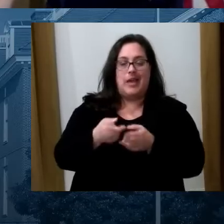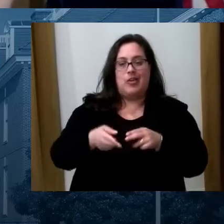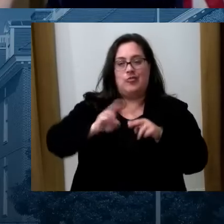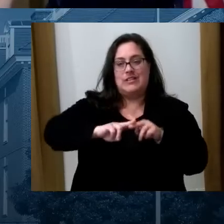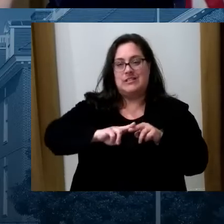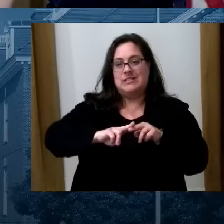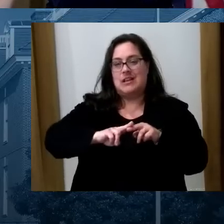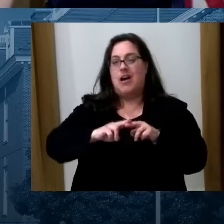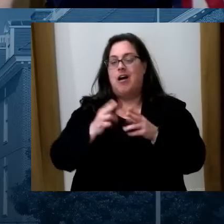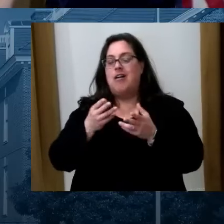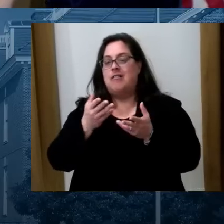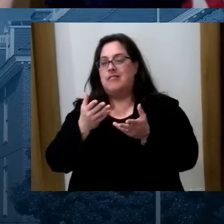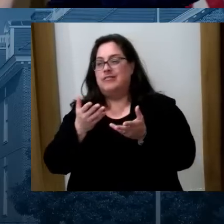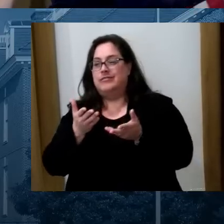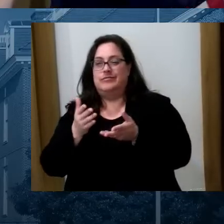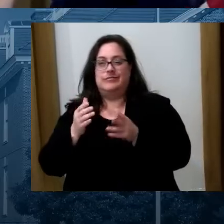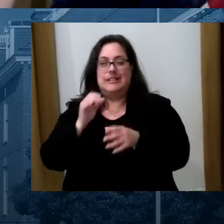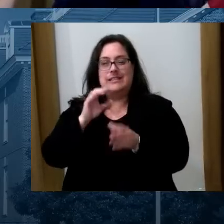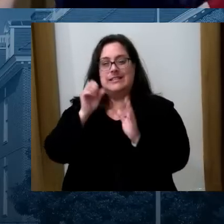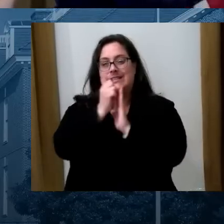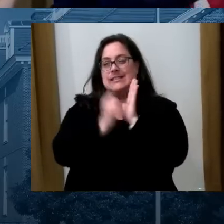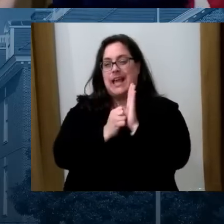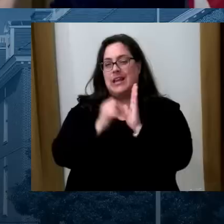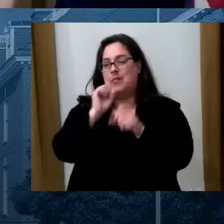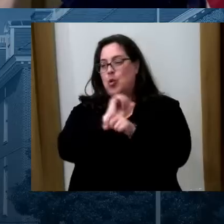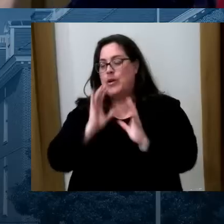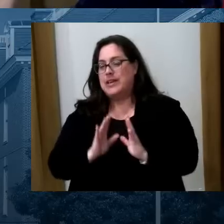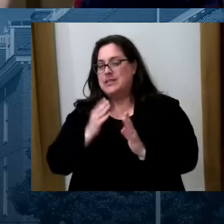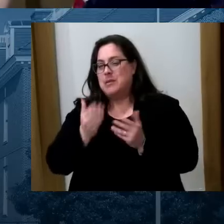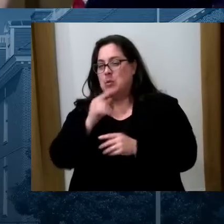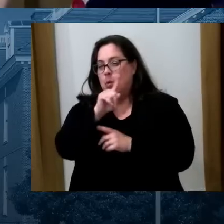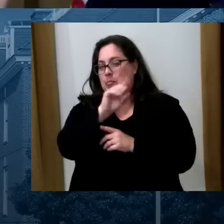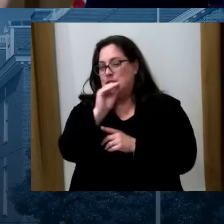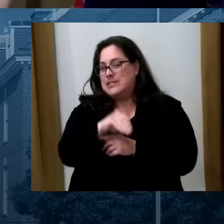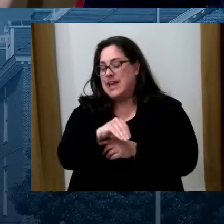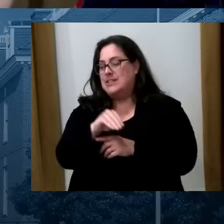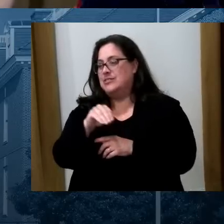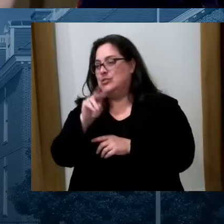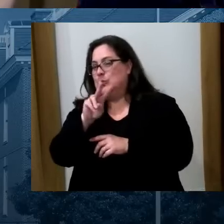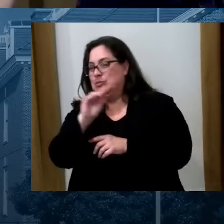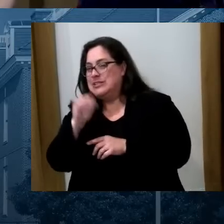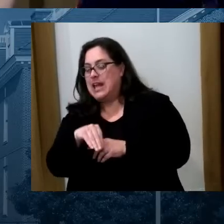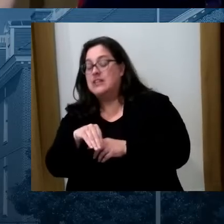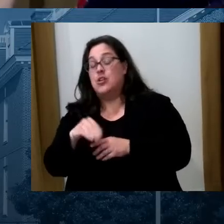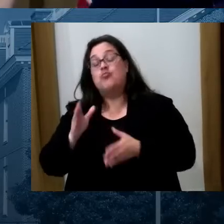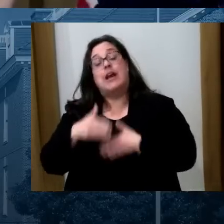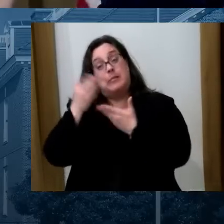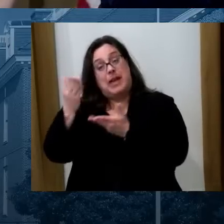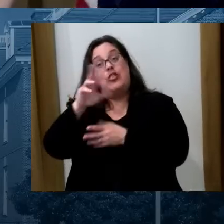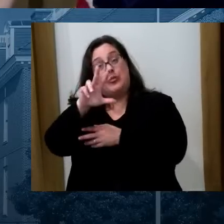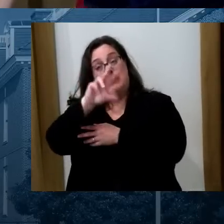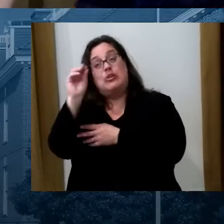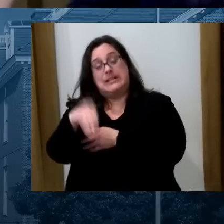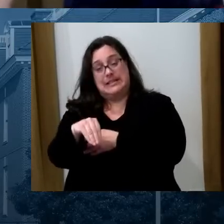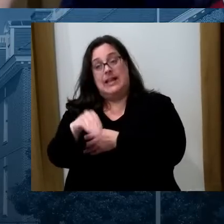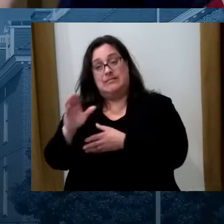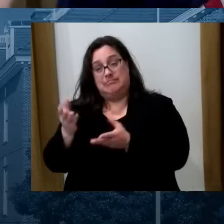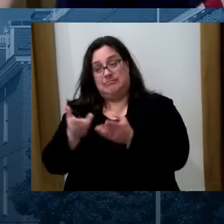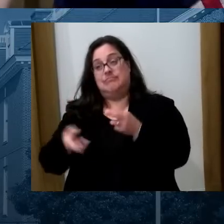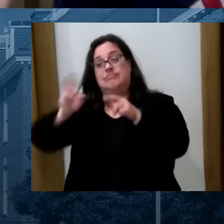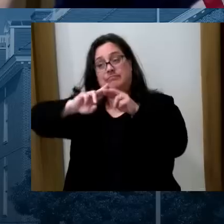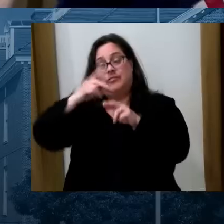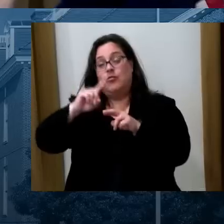landed in the 1%, 2% range. This year, we'd be recommending a 3% pay increase for all state